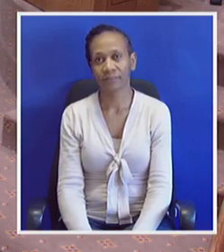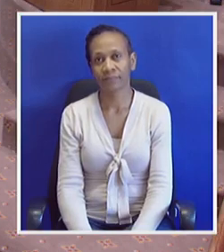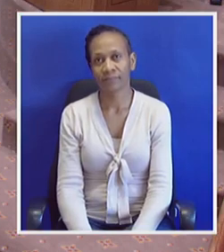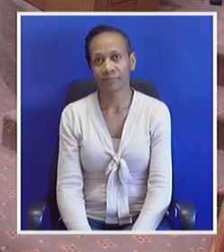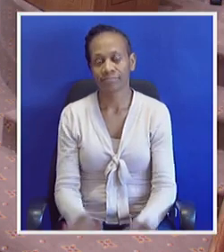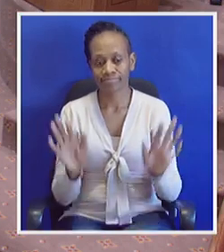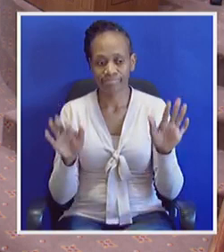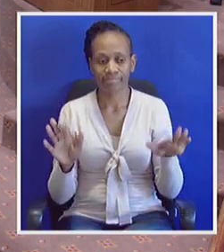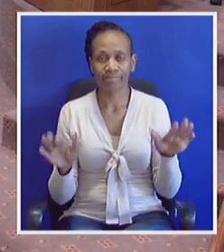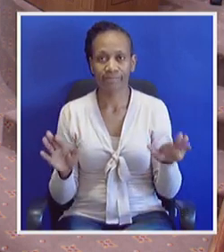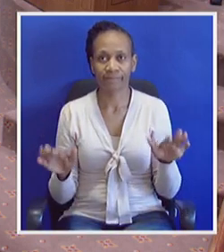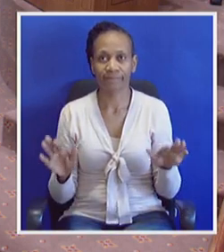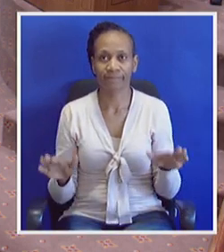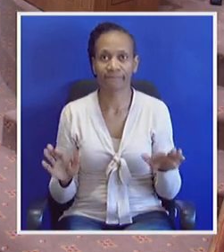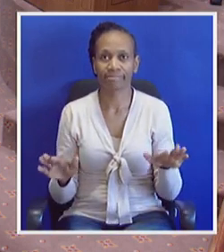Order.